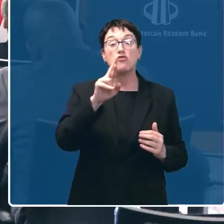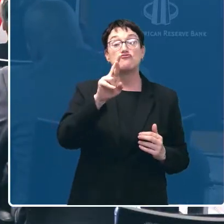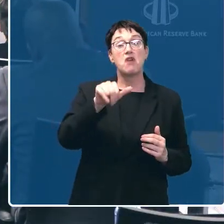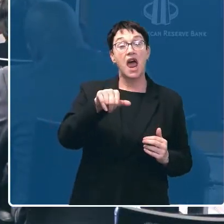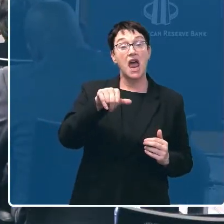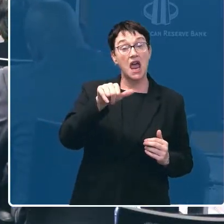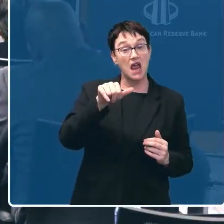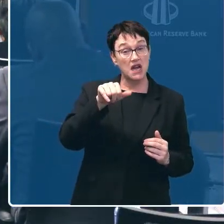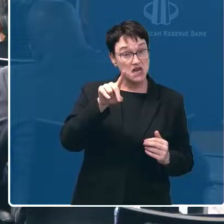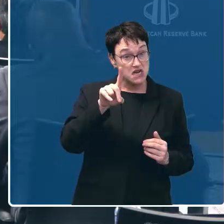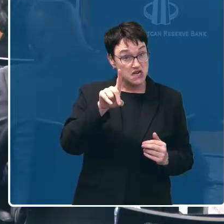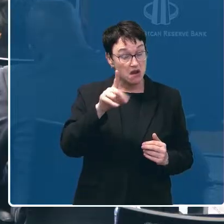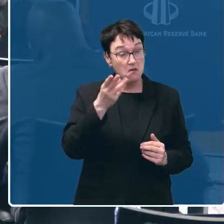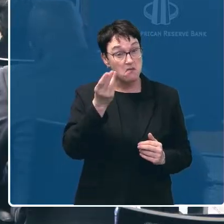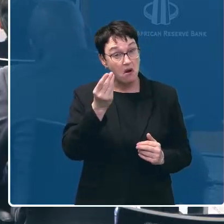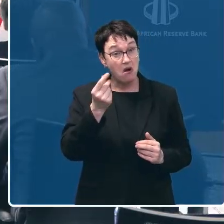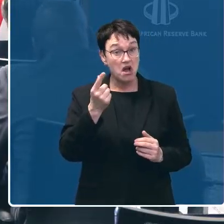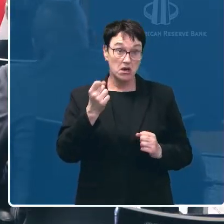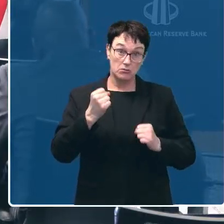and